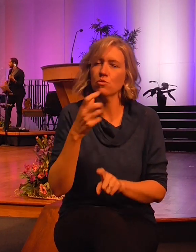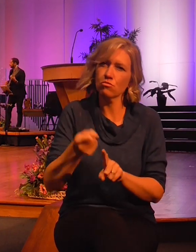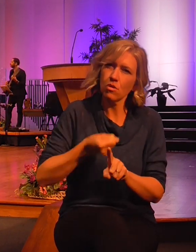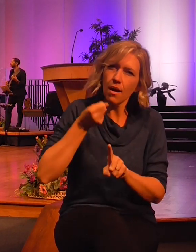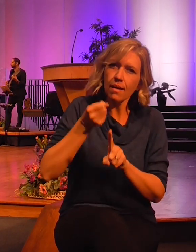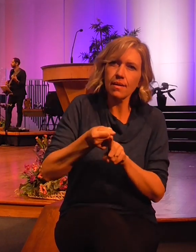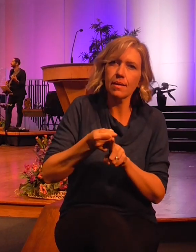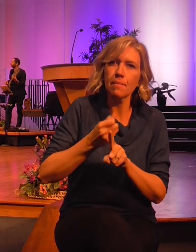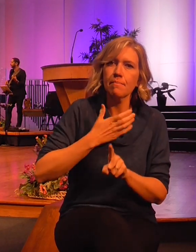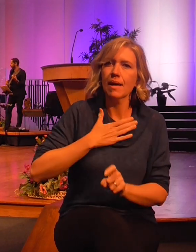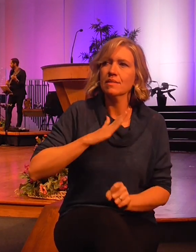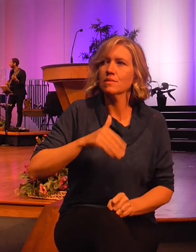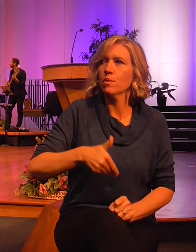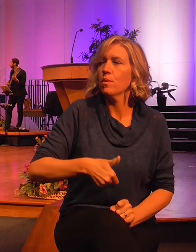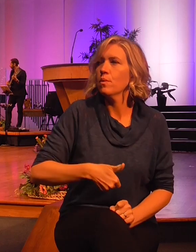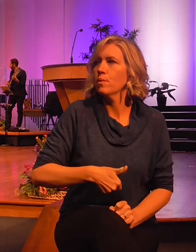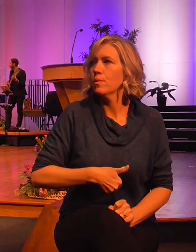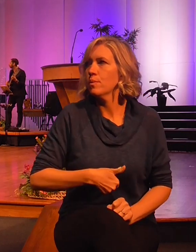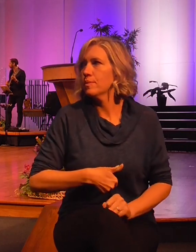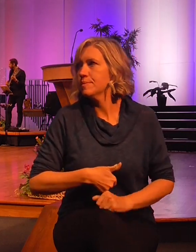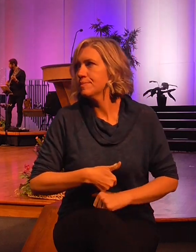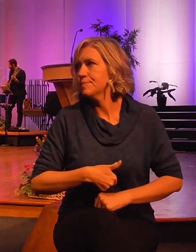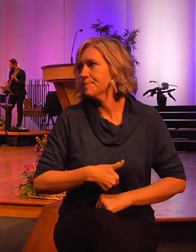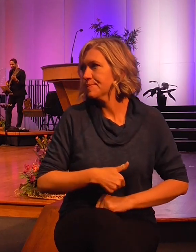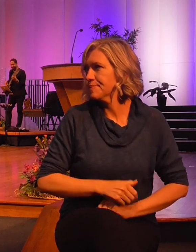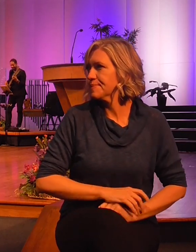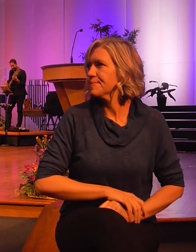oh, you rock my soul. Here we go.